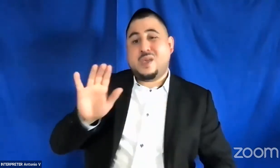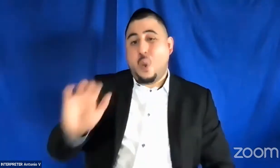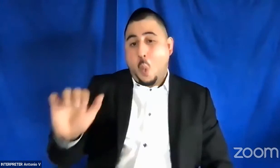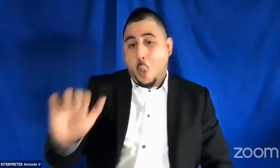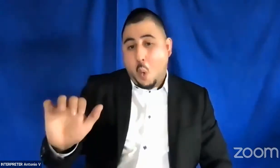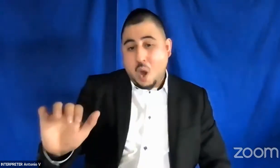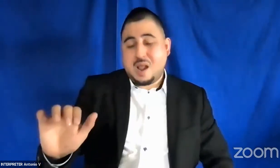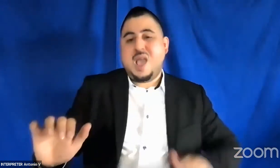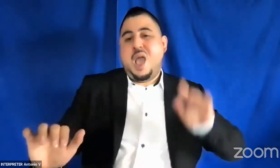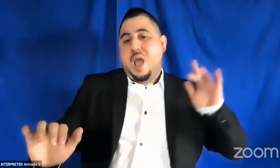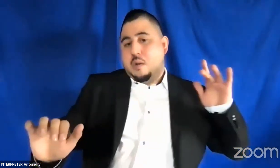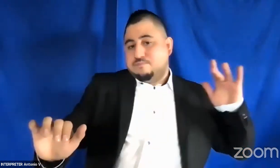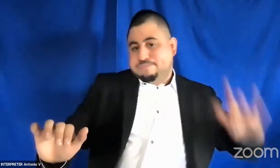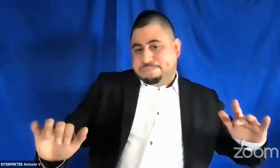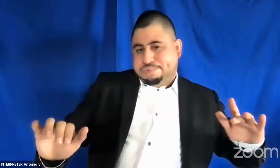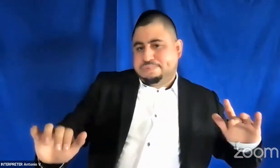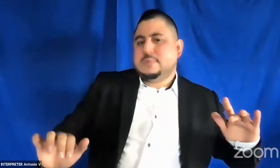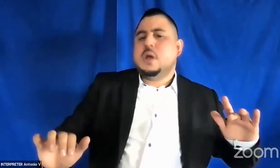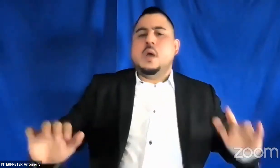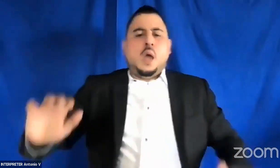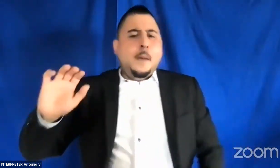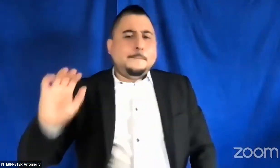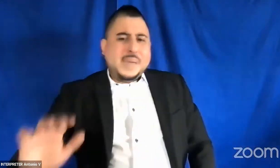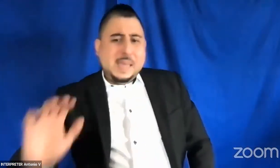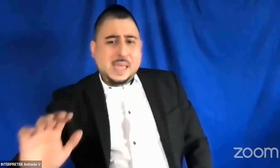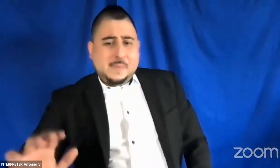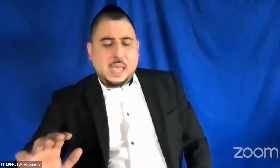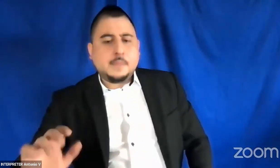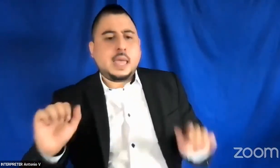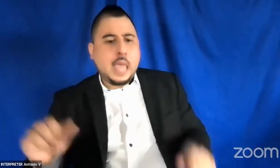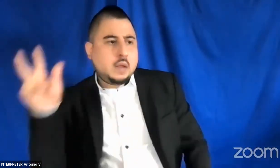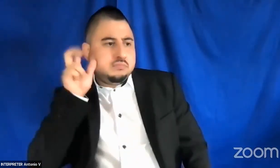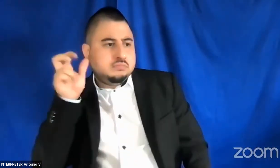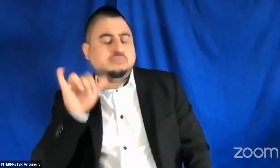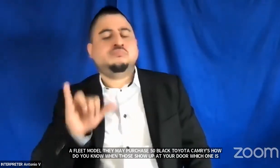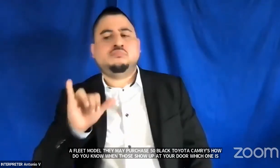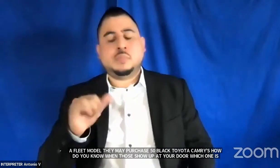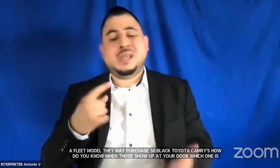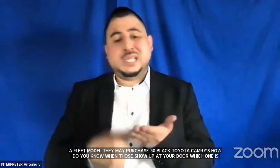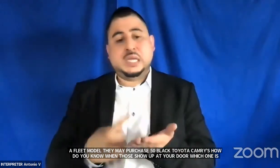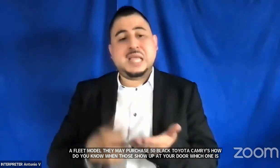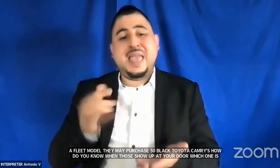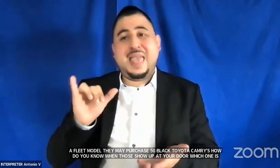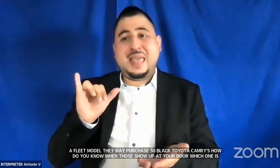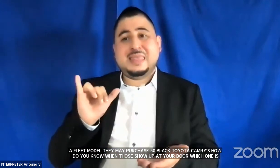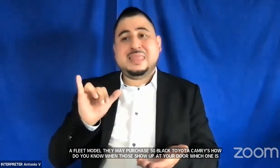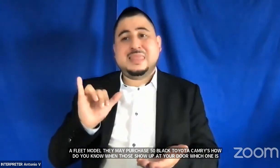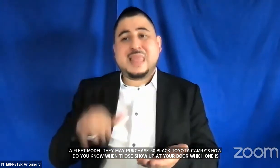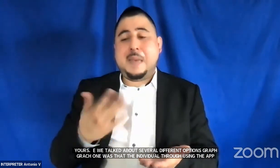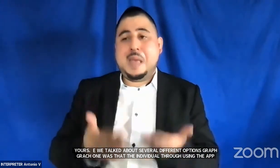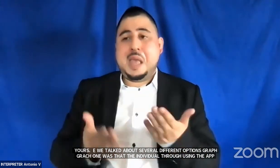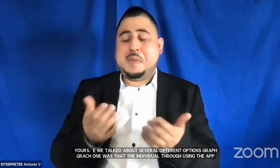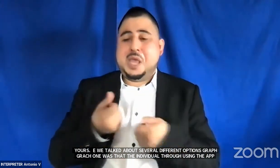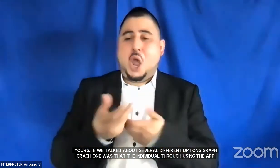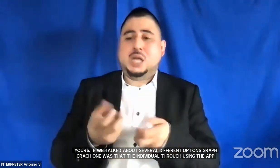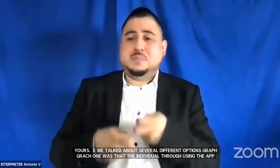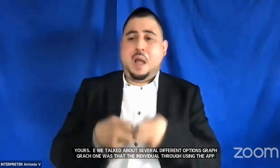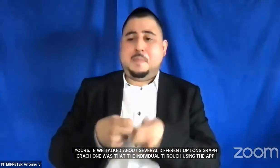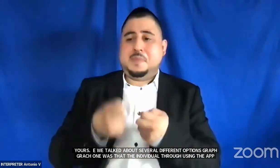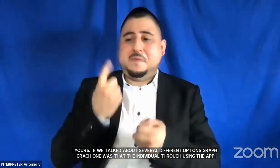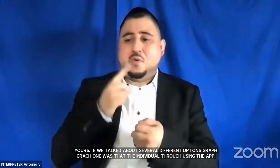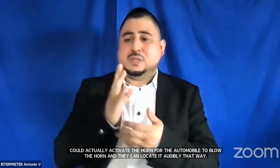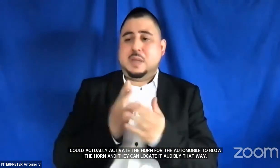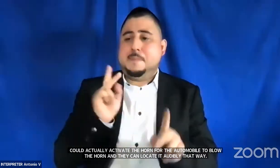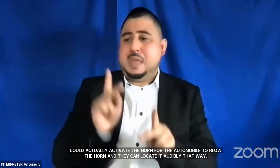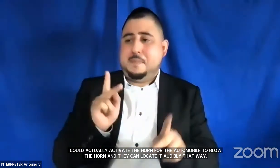to blow the horn, and they can locate it audibly that way. We discussed that may actually victimize some individuals who are using that service, because